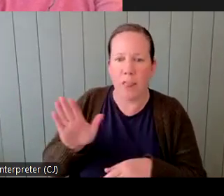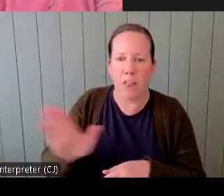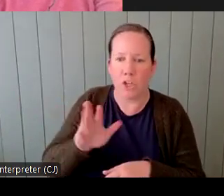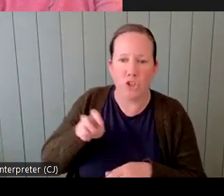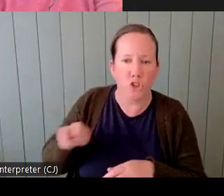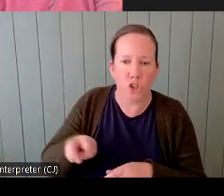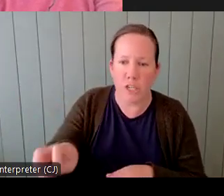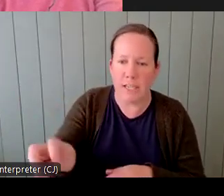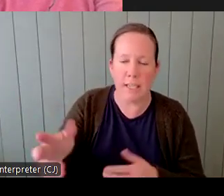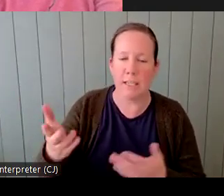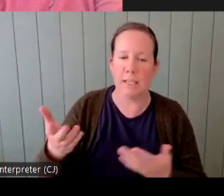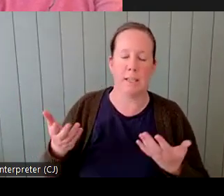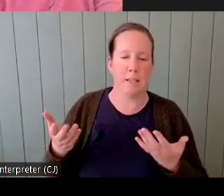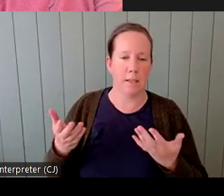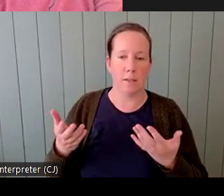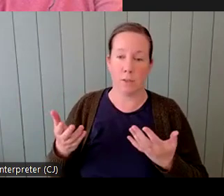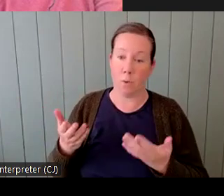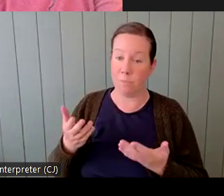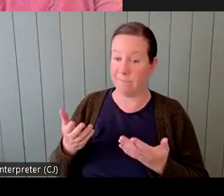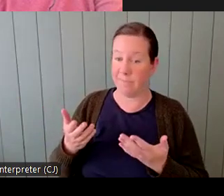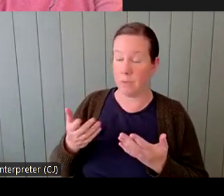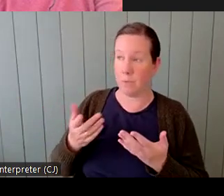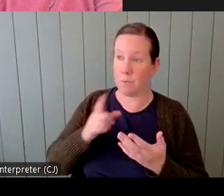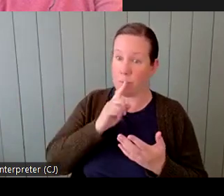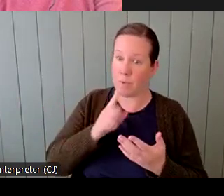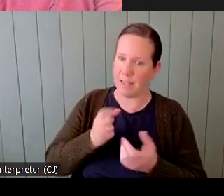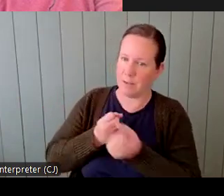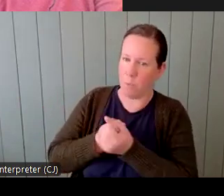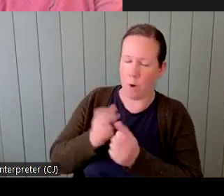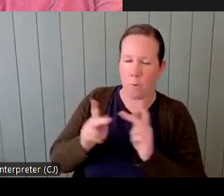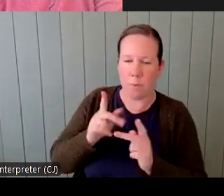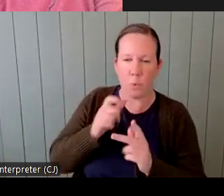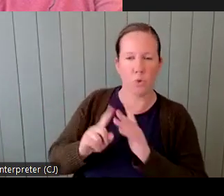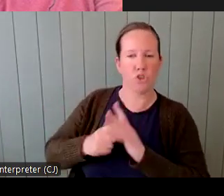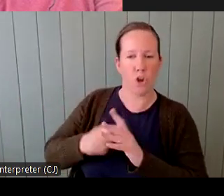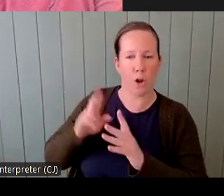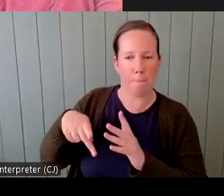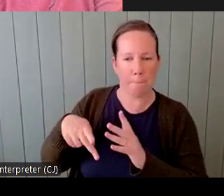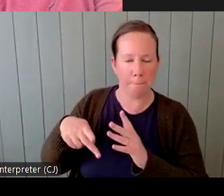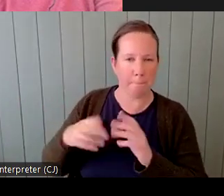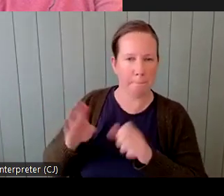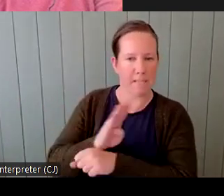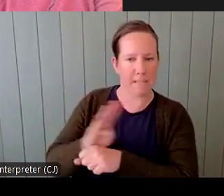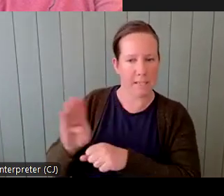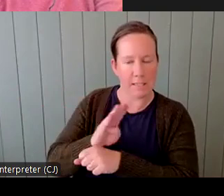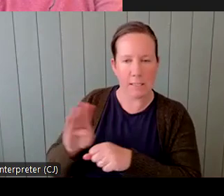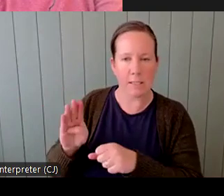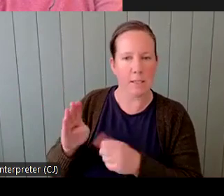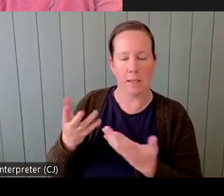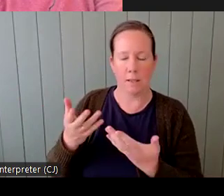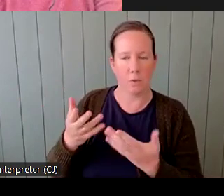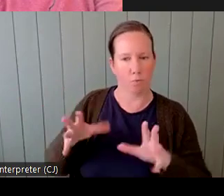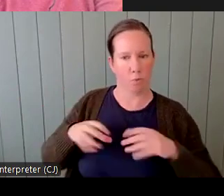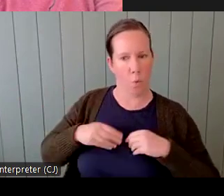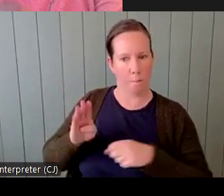a traction stage, so we accelerate their startups, or different programs within different stages of their entrepreneurial journey.